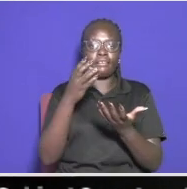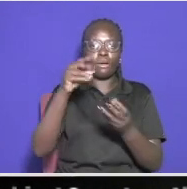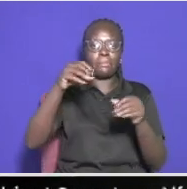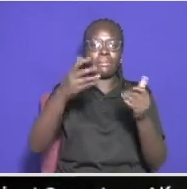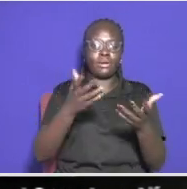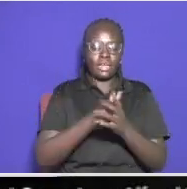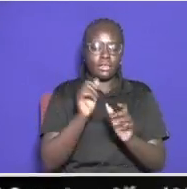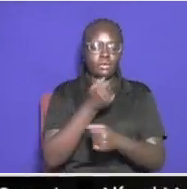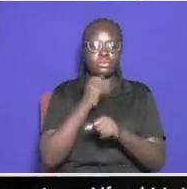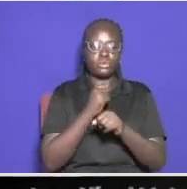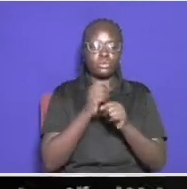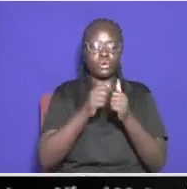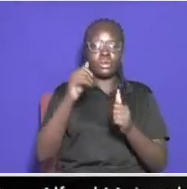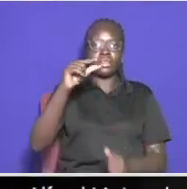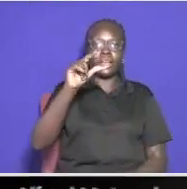gloves.